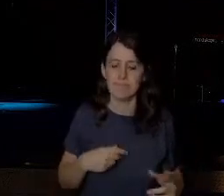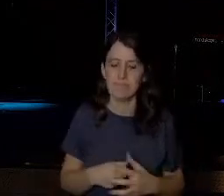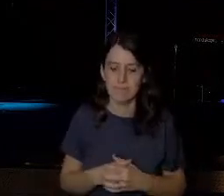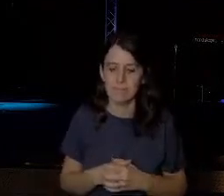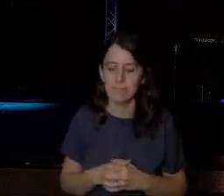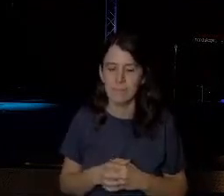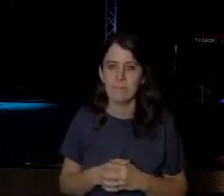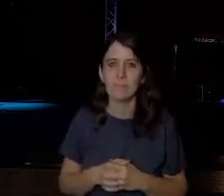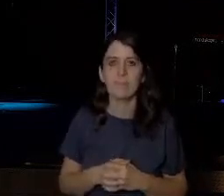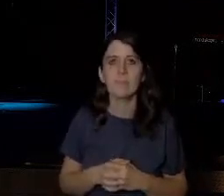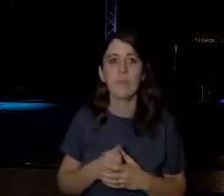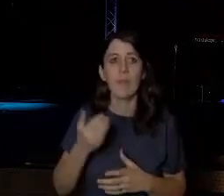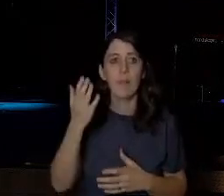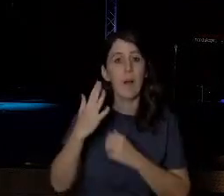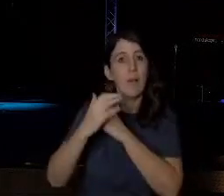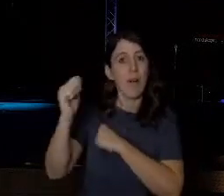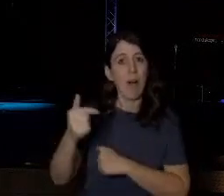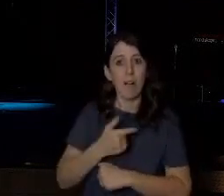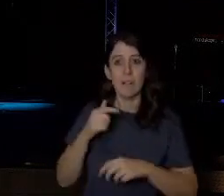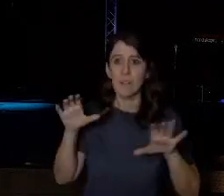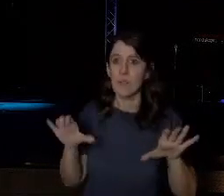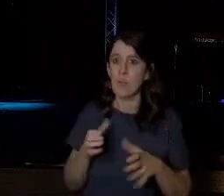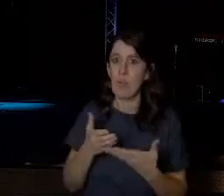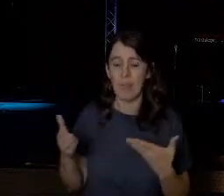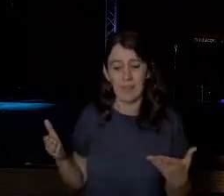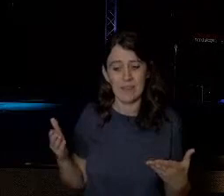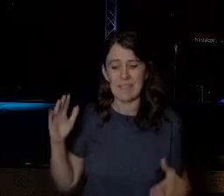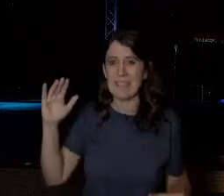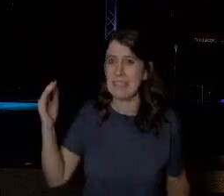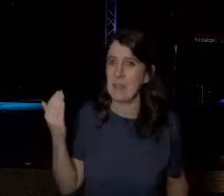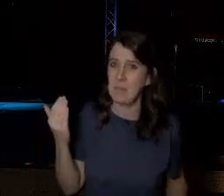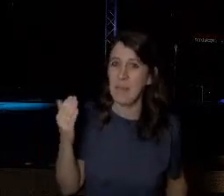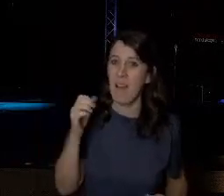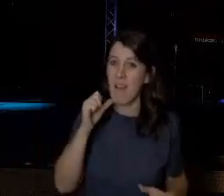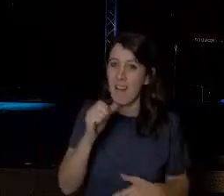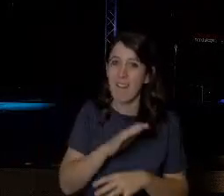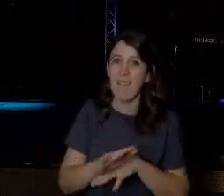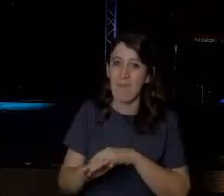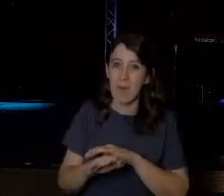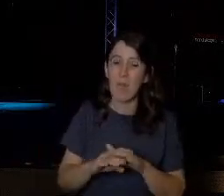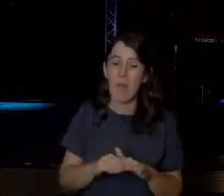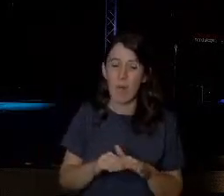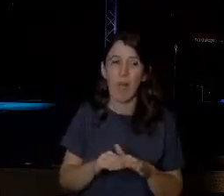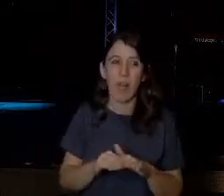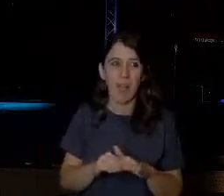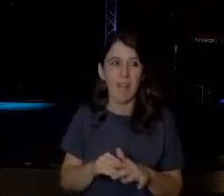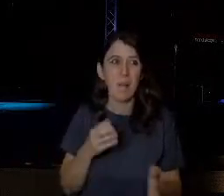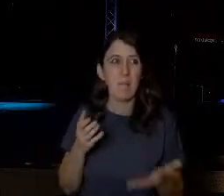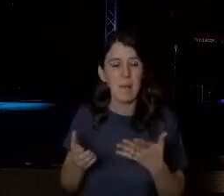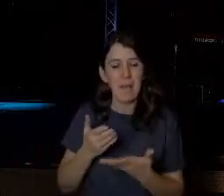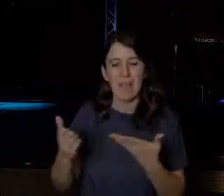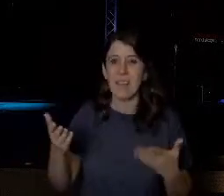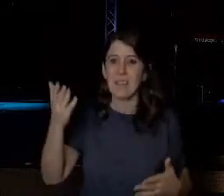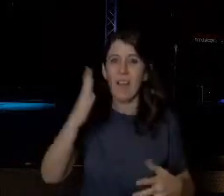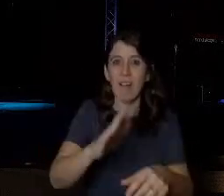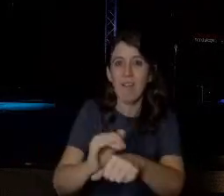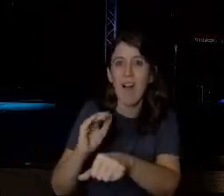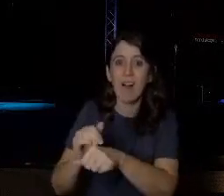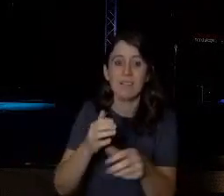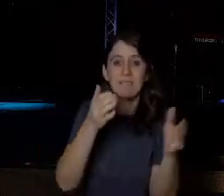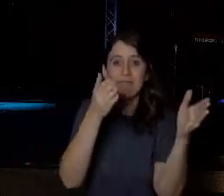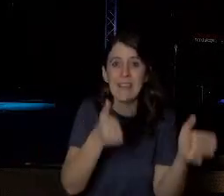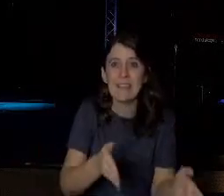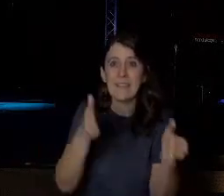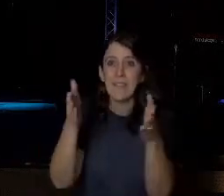God might call us to do some things as a church that seem uncomfortable. There might be some things that God calls us as